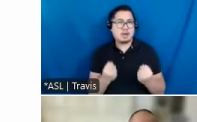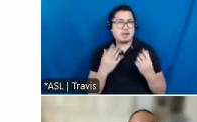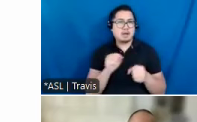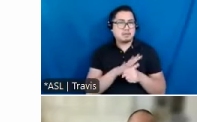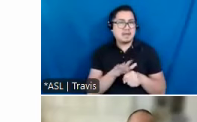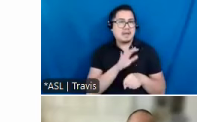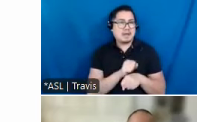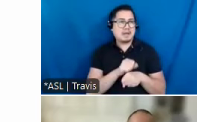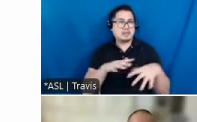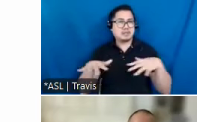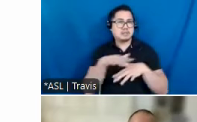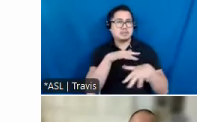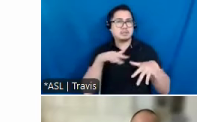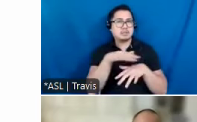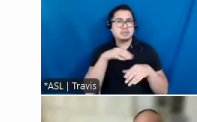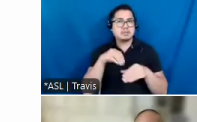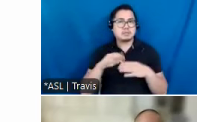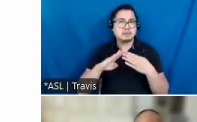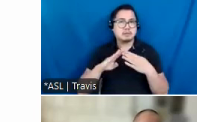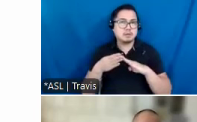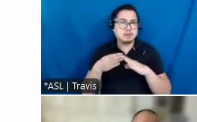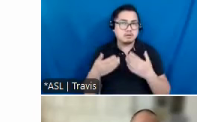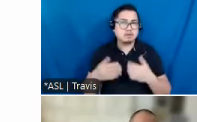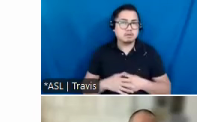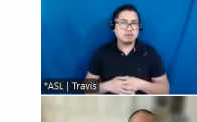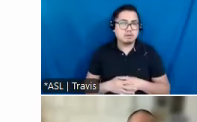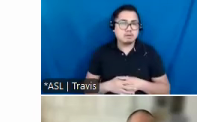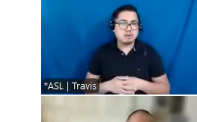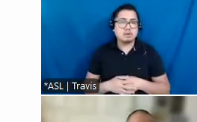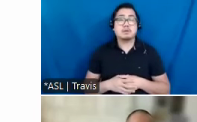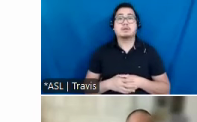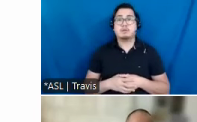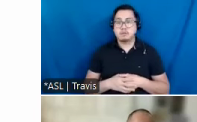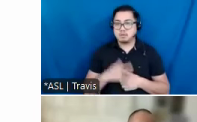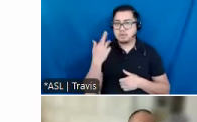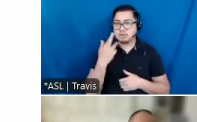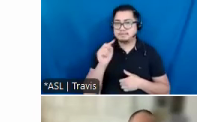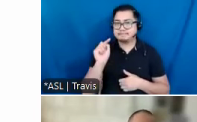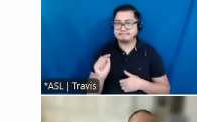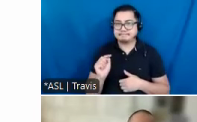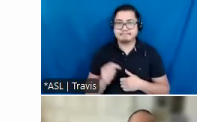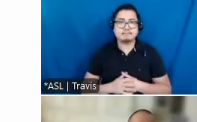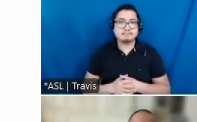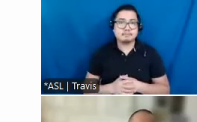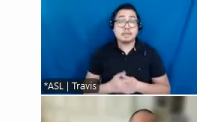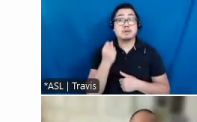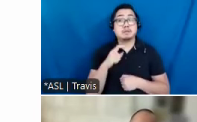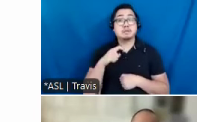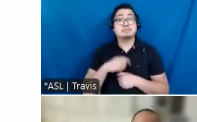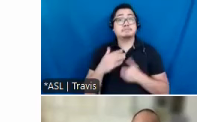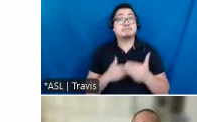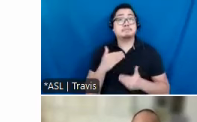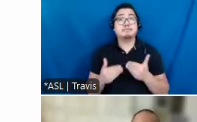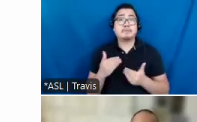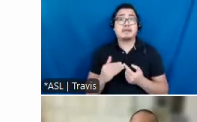actually circulating in our communities. And this is for the following reasons. Over time, fewer people have chosen